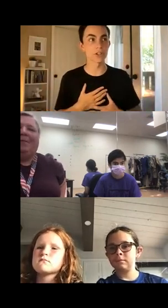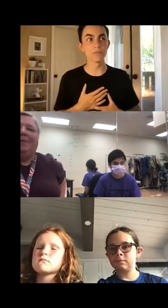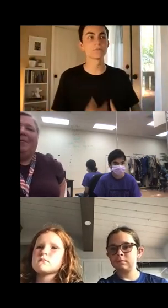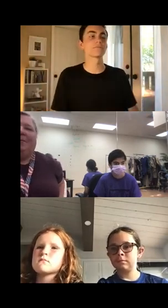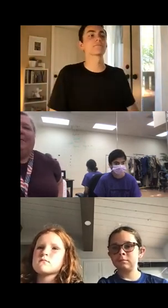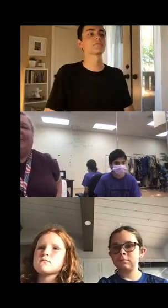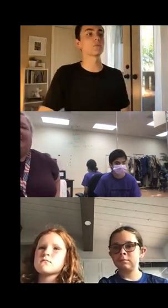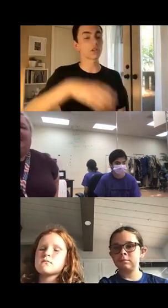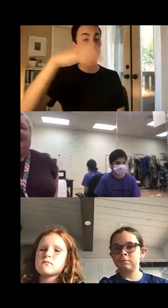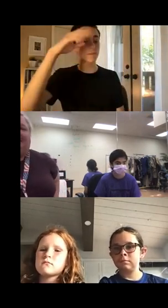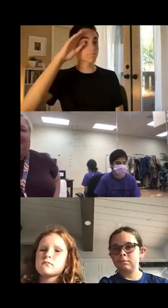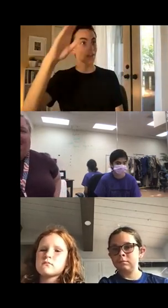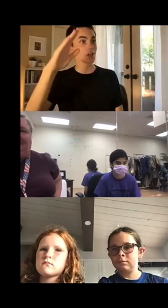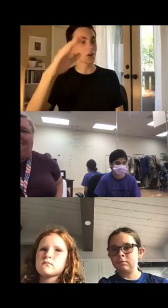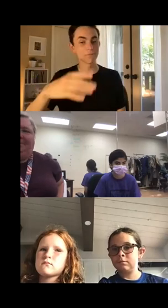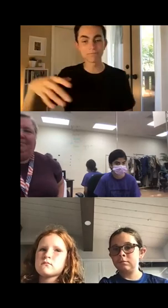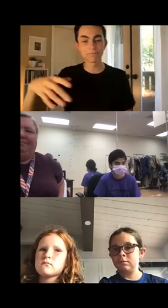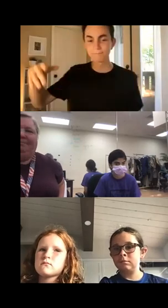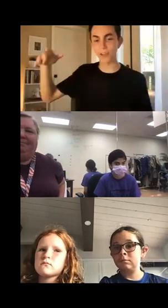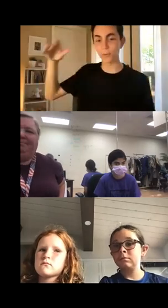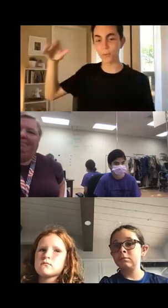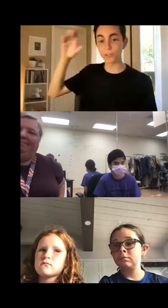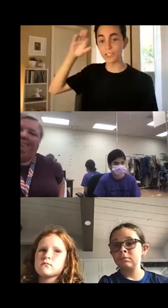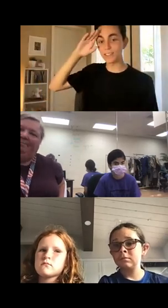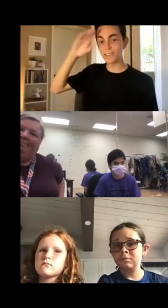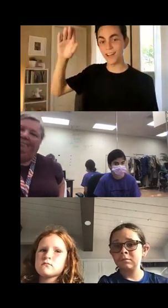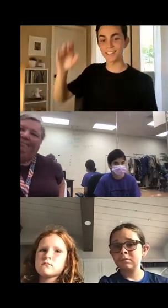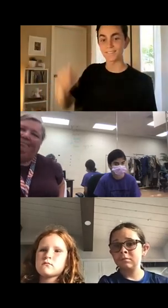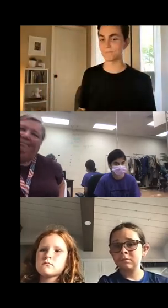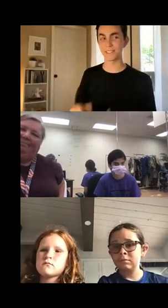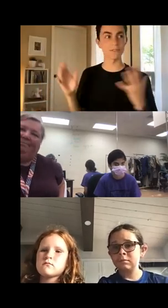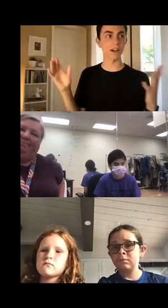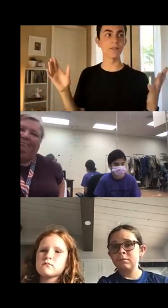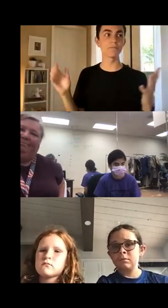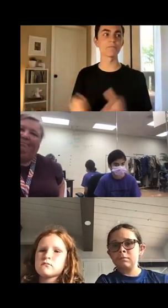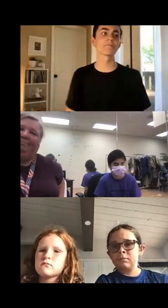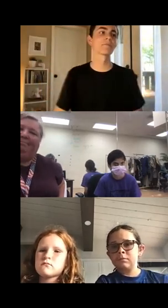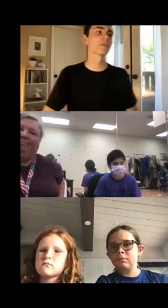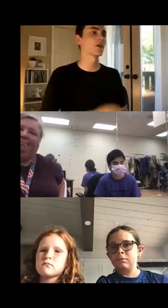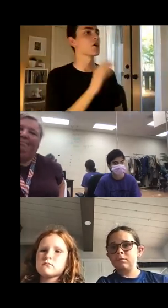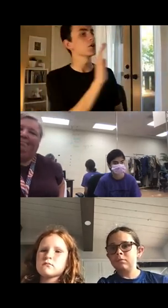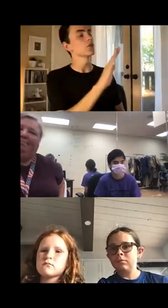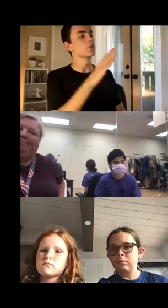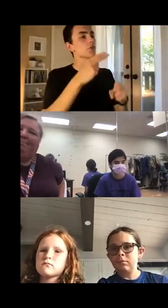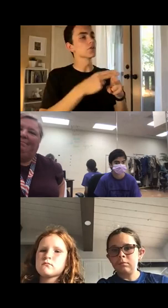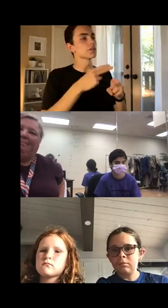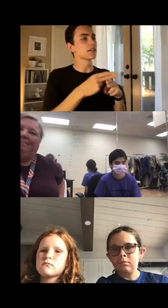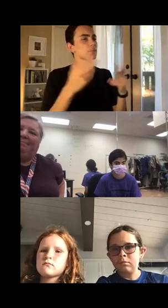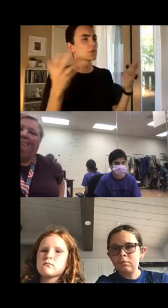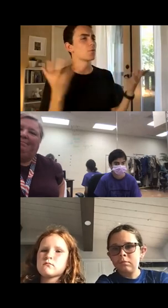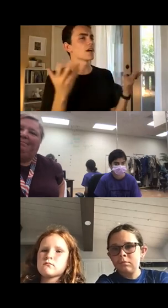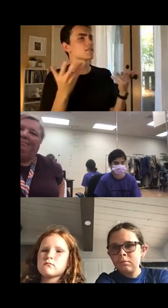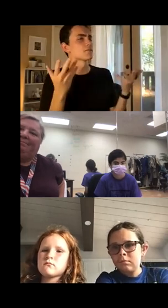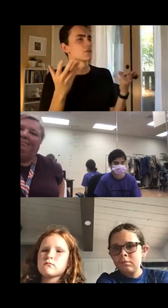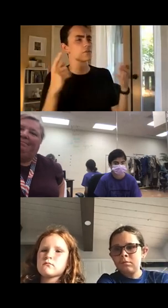dialogue here. So we start with hello. Other person says, hi, same sign. Your